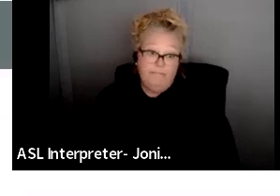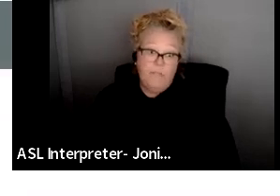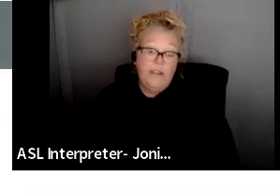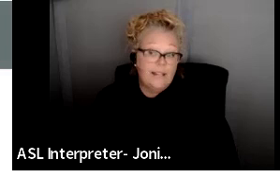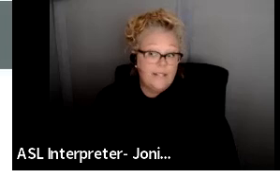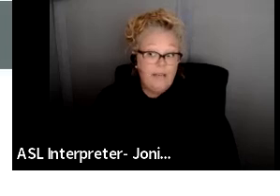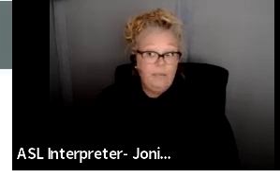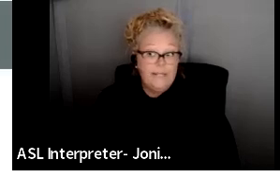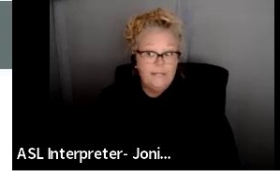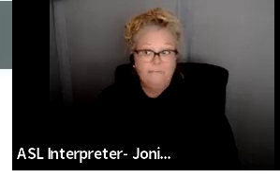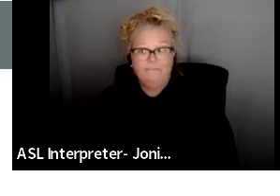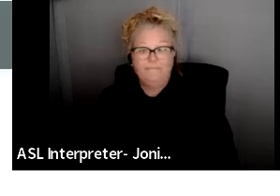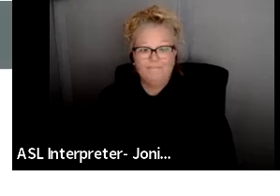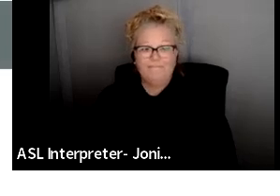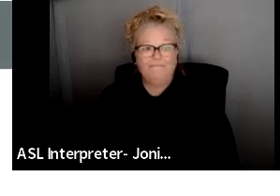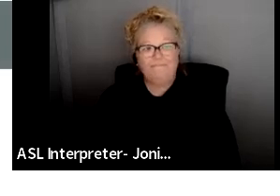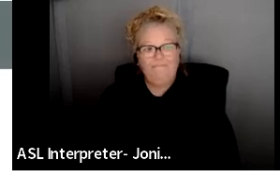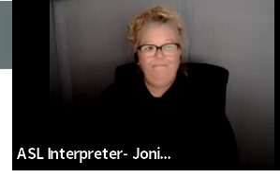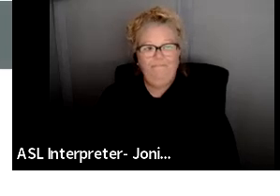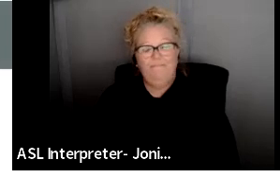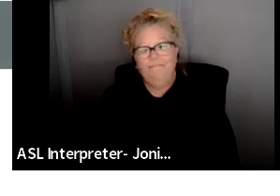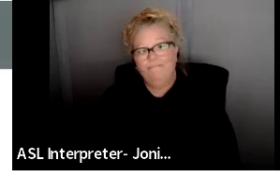person. Next slide, please.